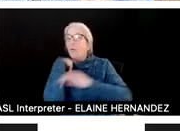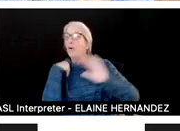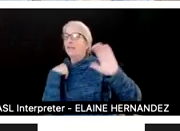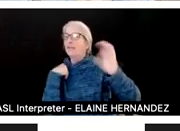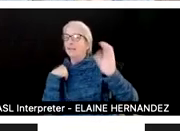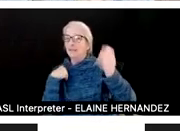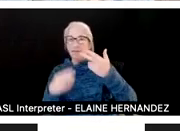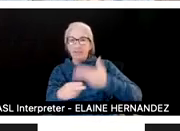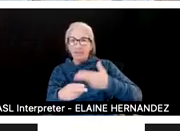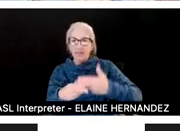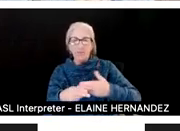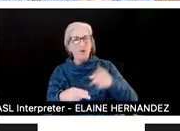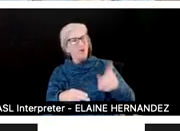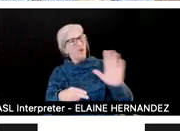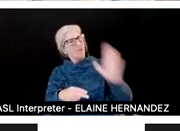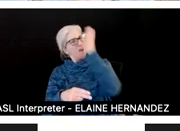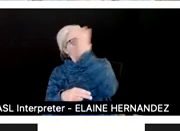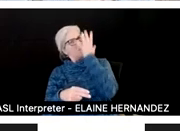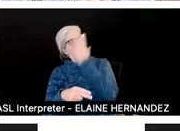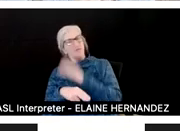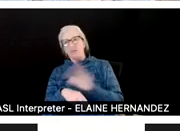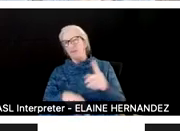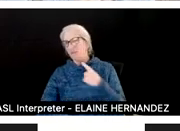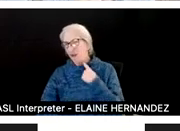or accent or form of dress.